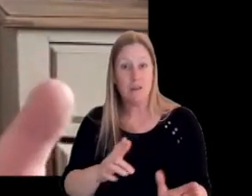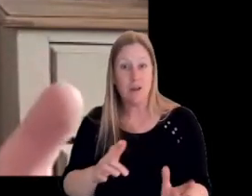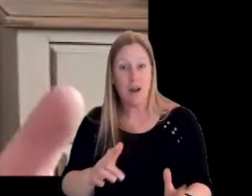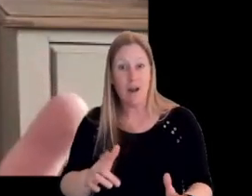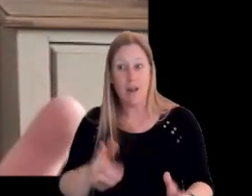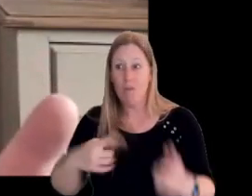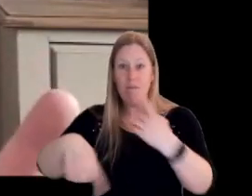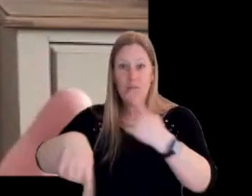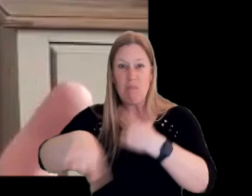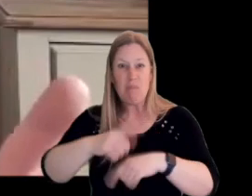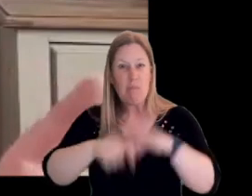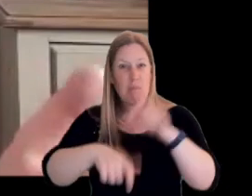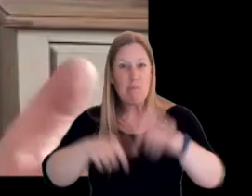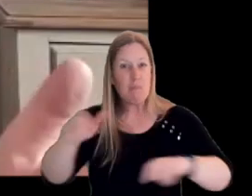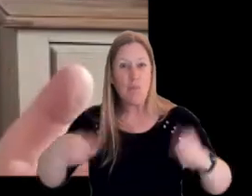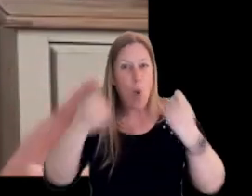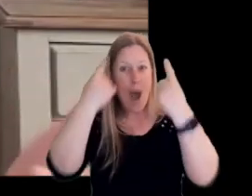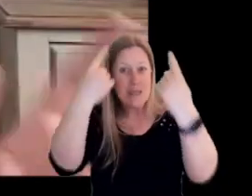feeling misunderstood.